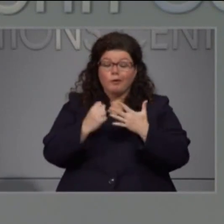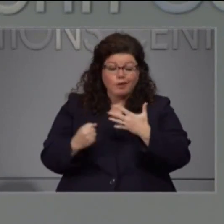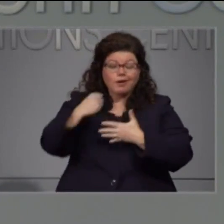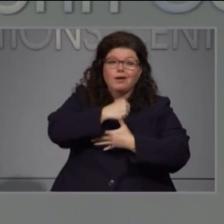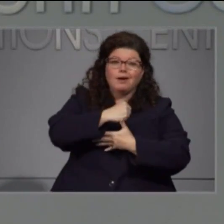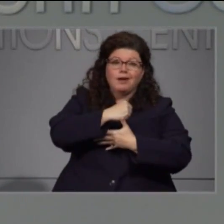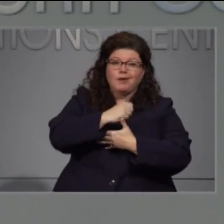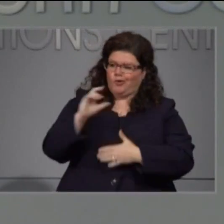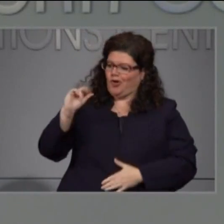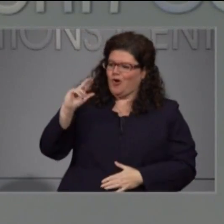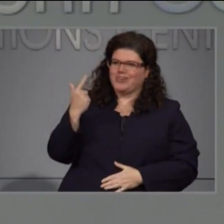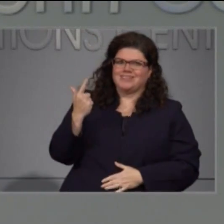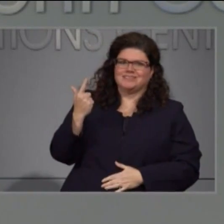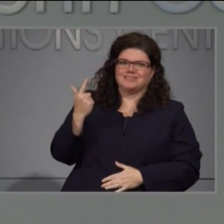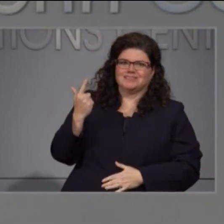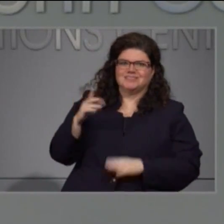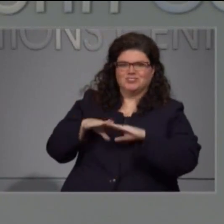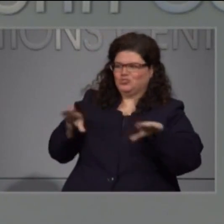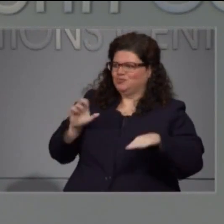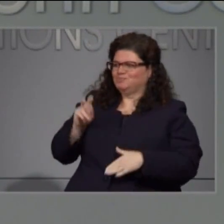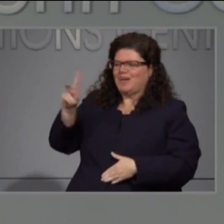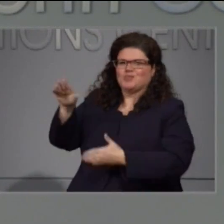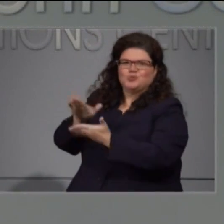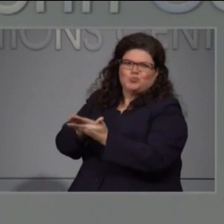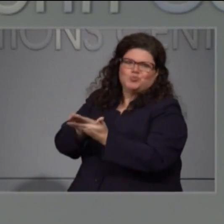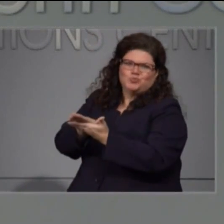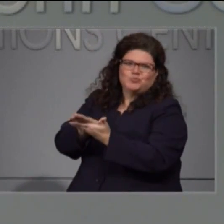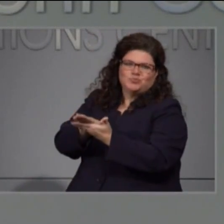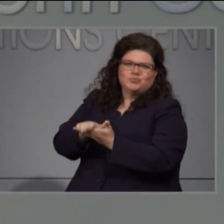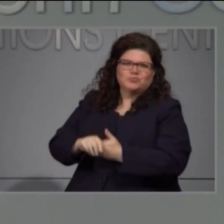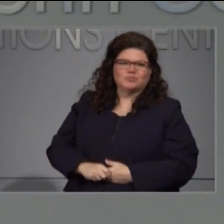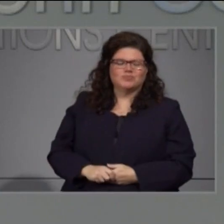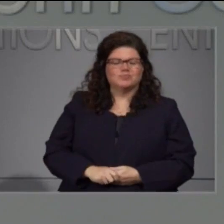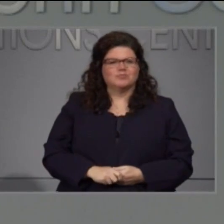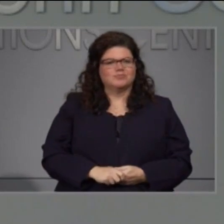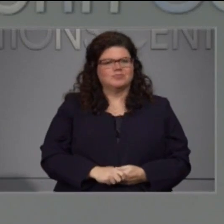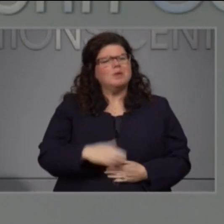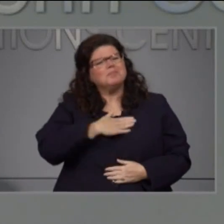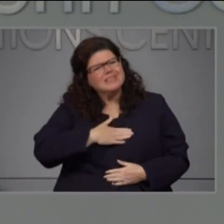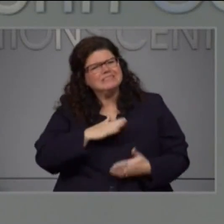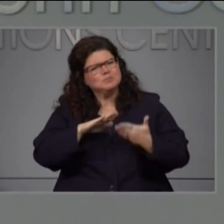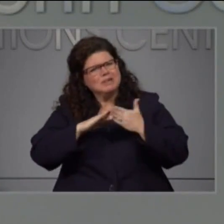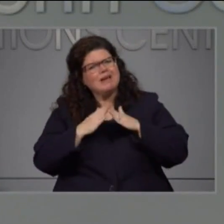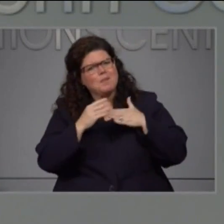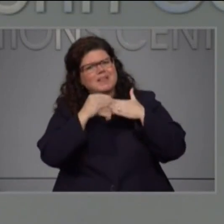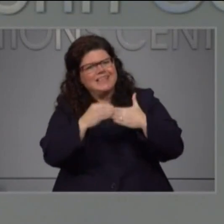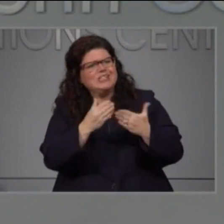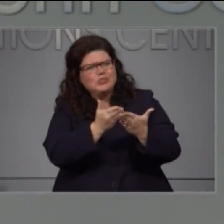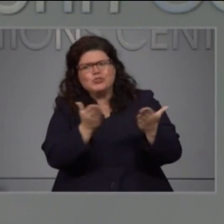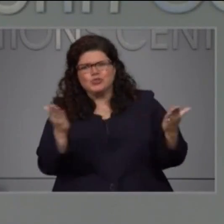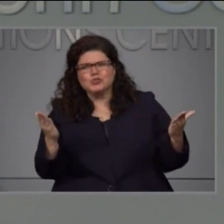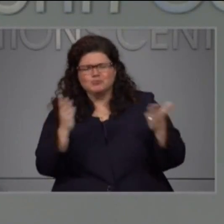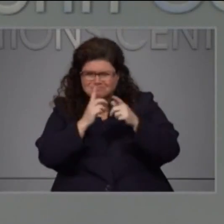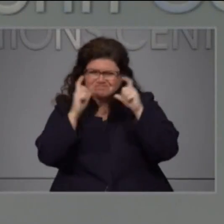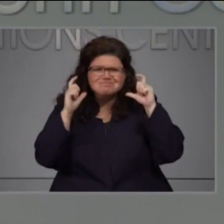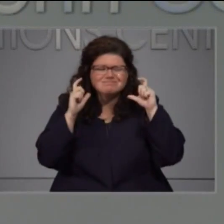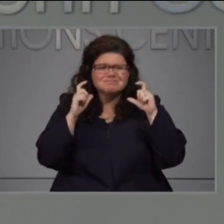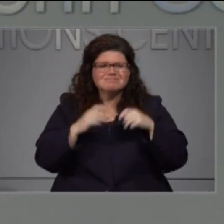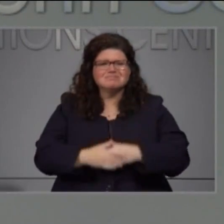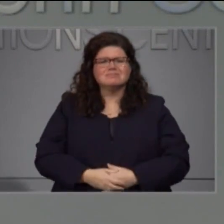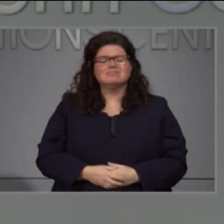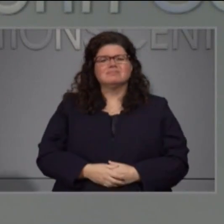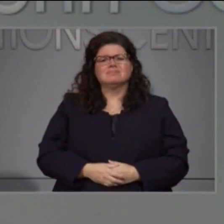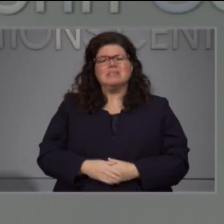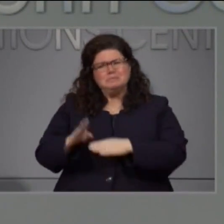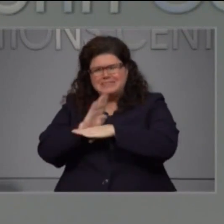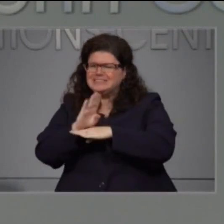urge everyone to be a leader in wearing face coverings. Also, North Carolina will remain in phase two